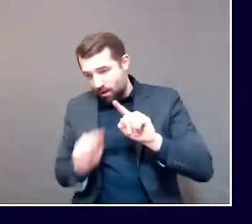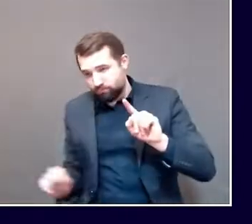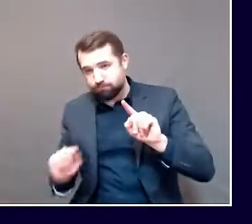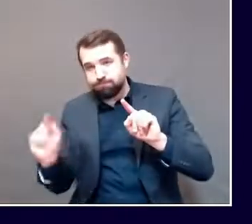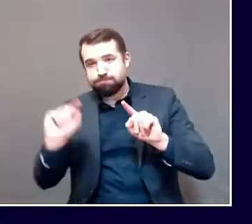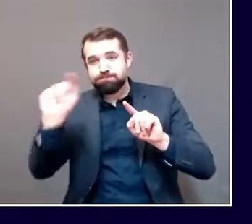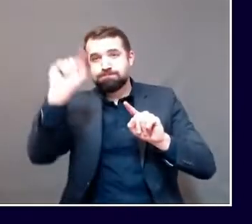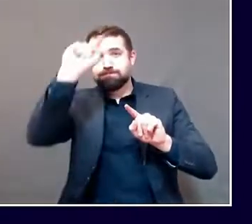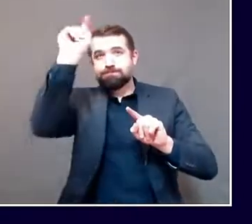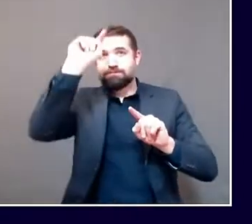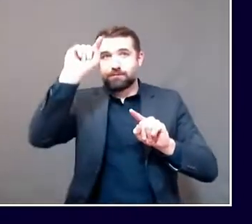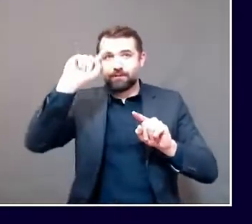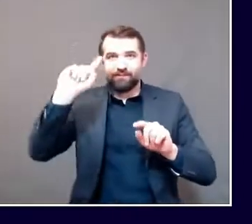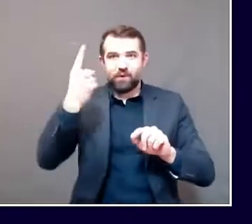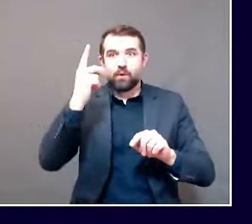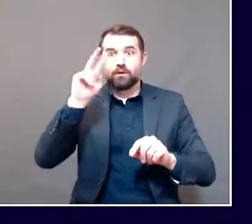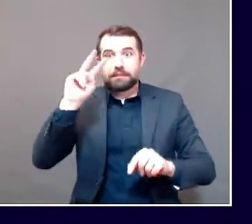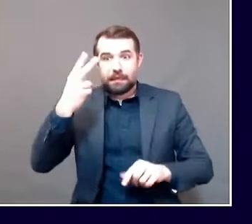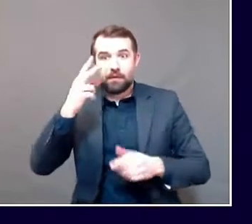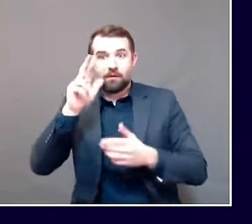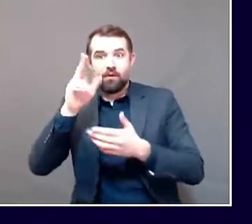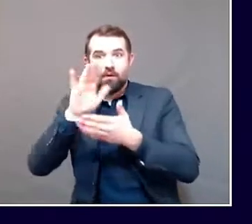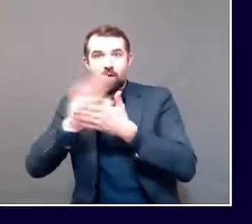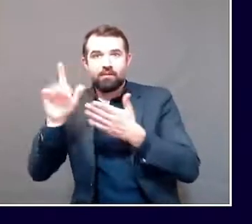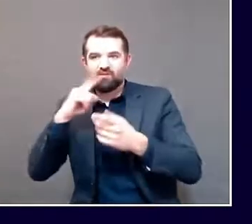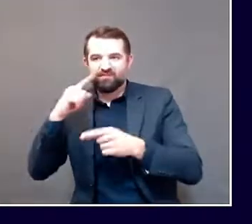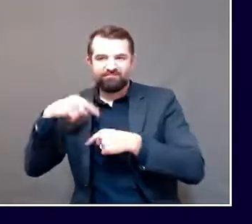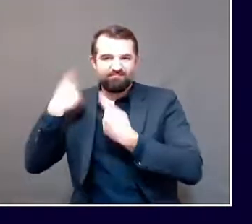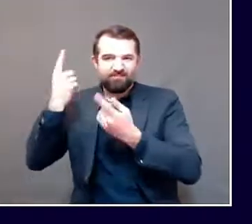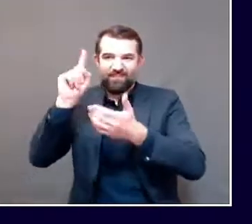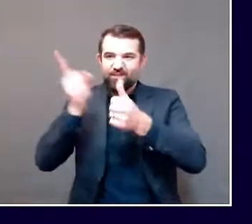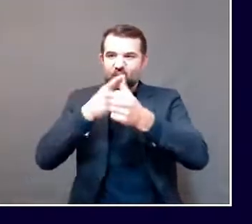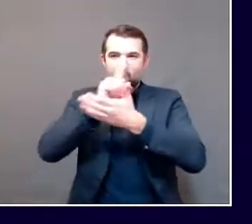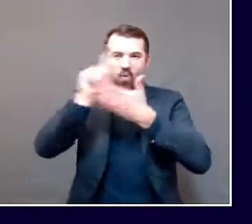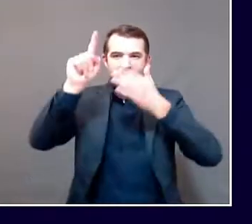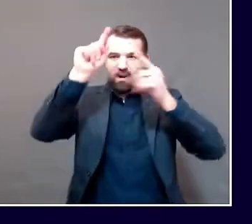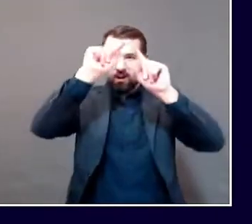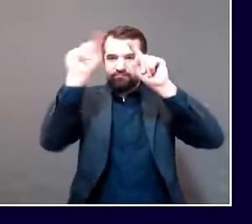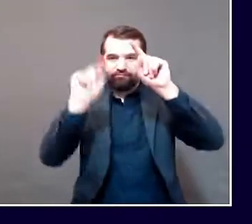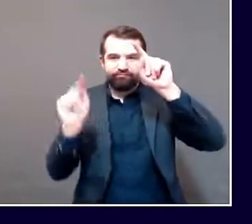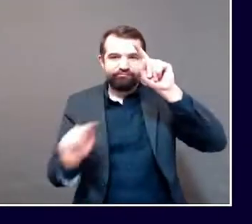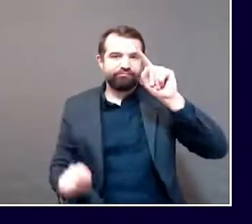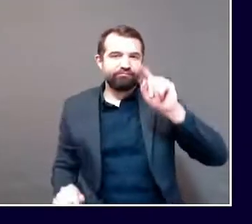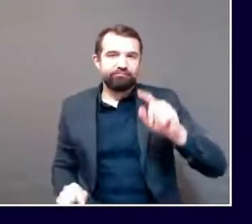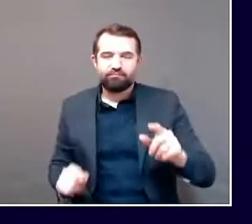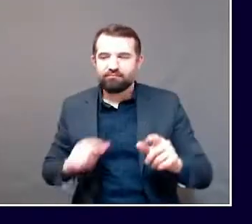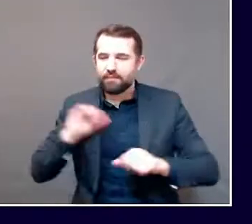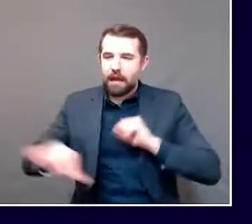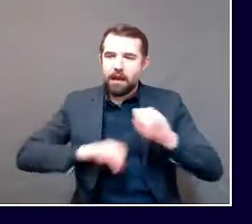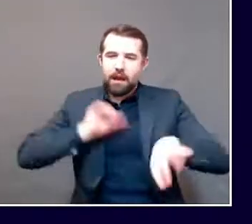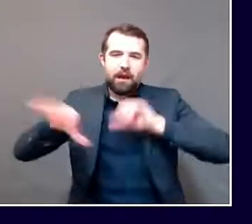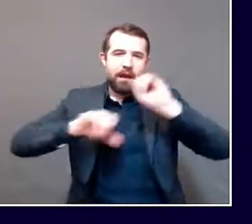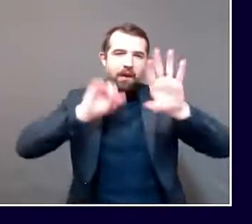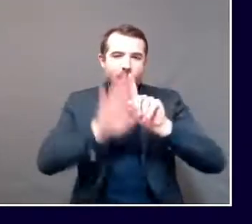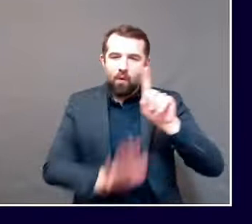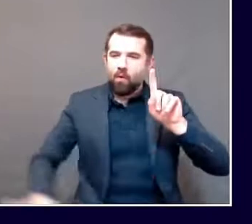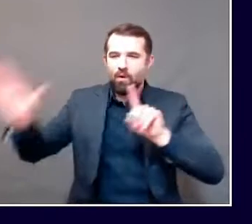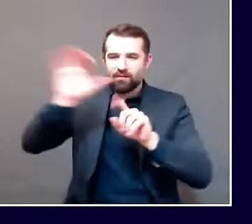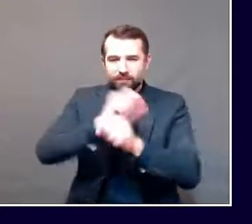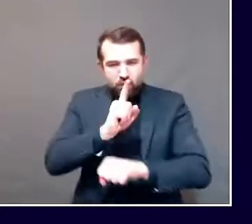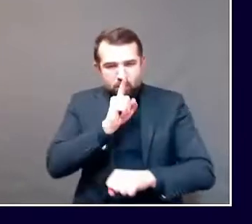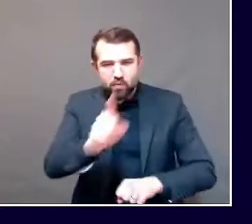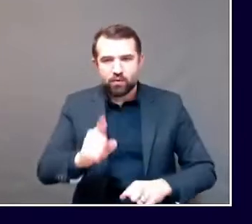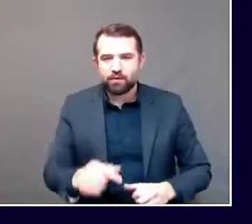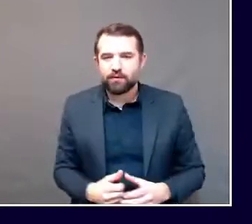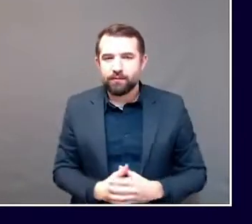result of that, we've seen uptake of vaccine in a geographically distributed fashion across the state. At the same time, Evan, it